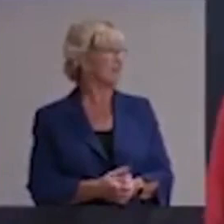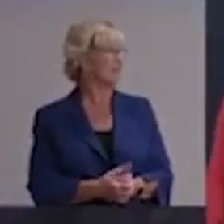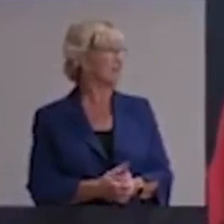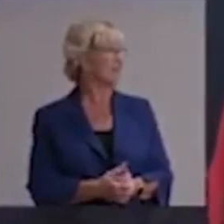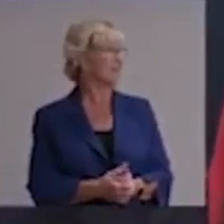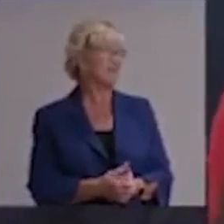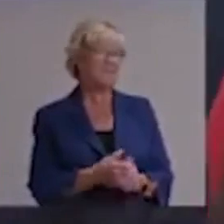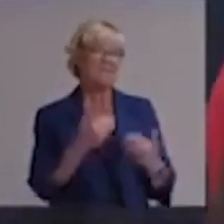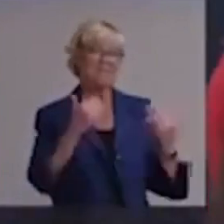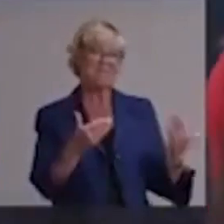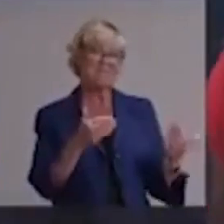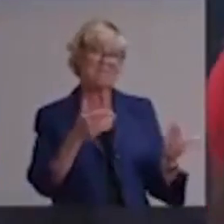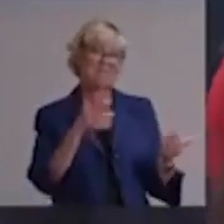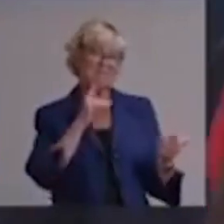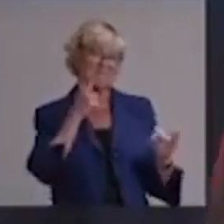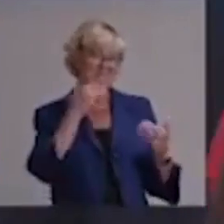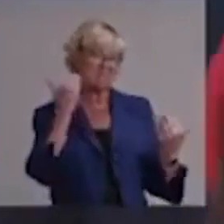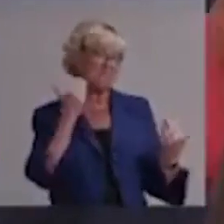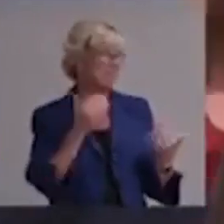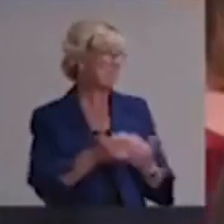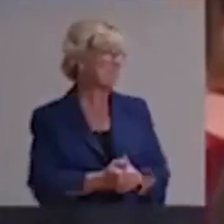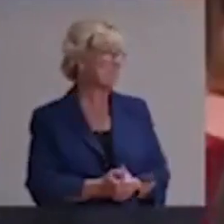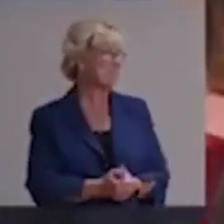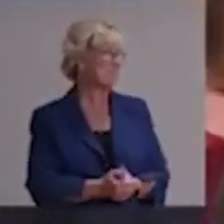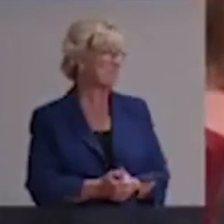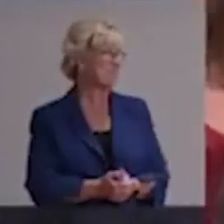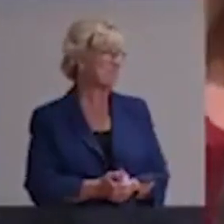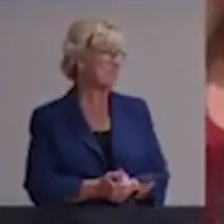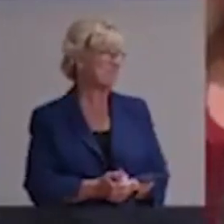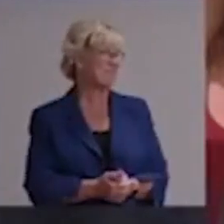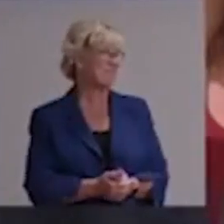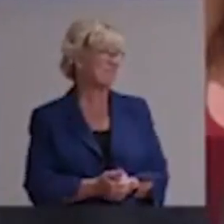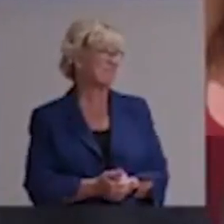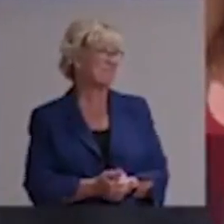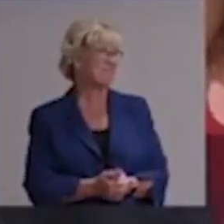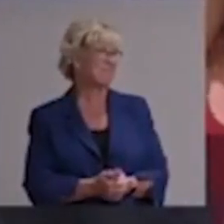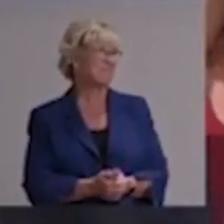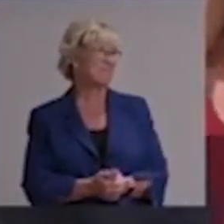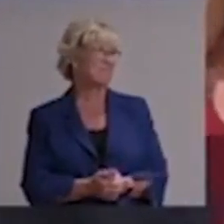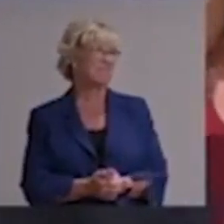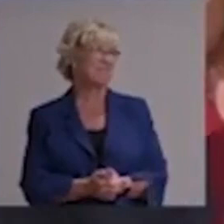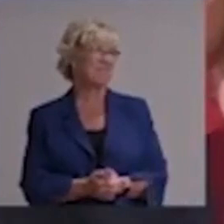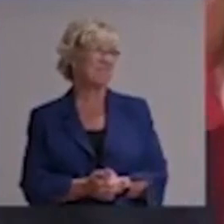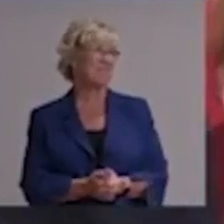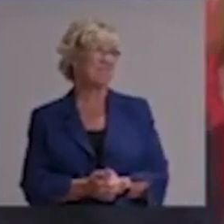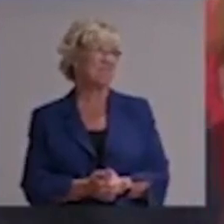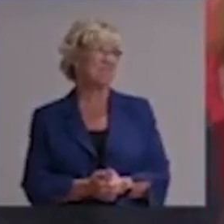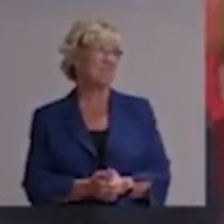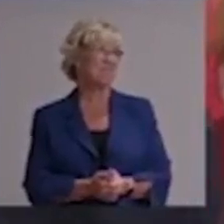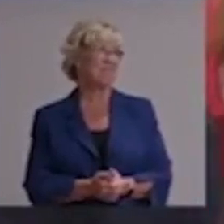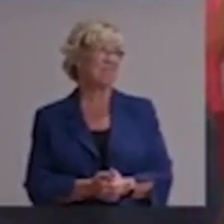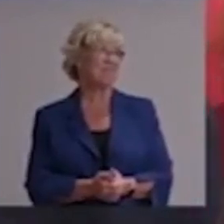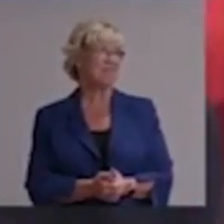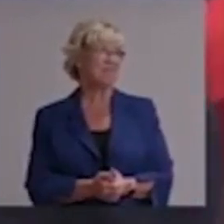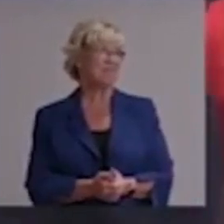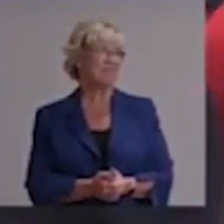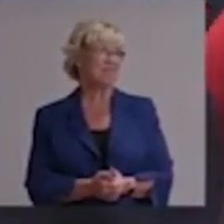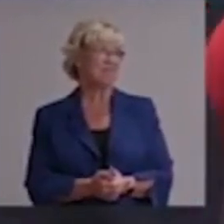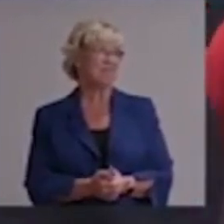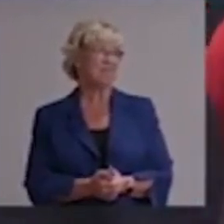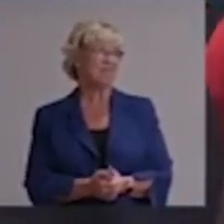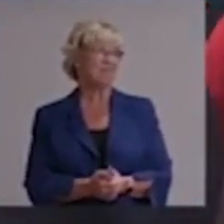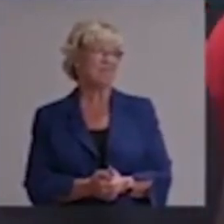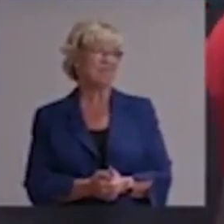pass constitutional muster because they include a provision stating that if part of it is struck down